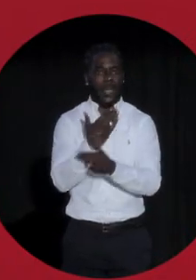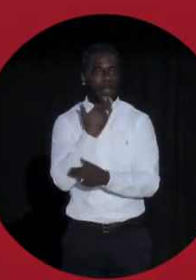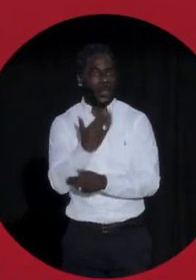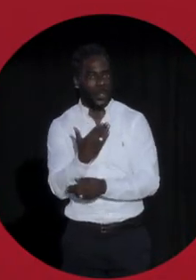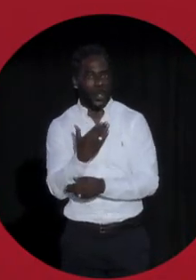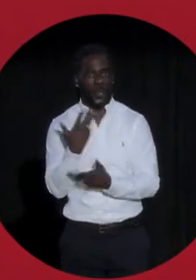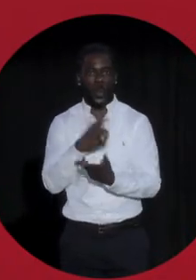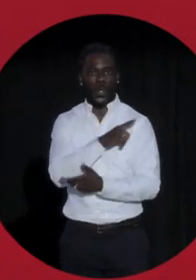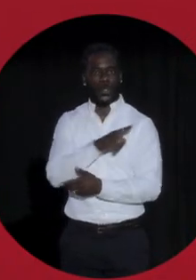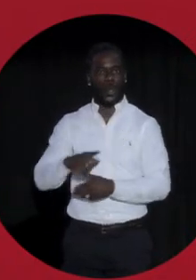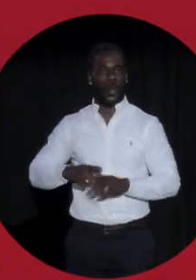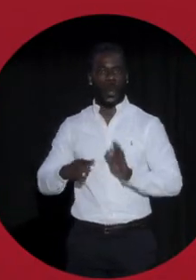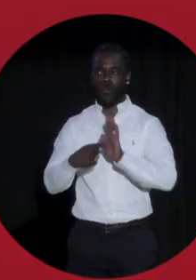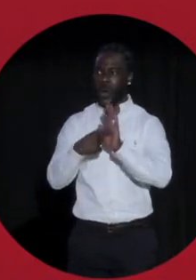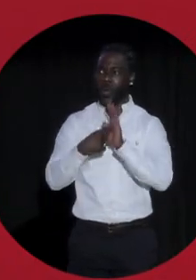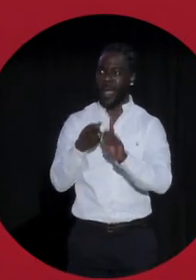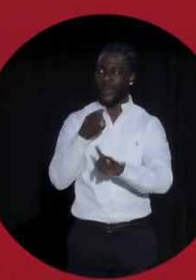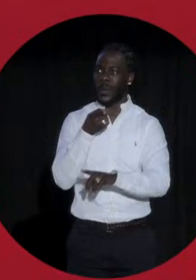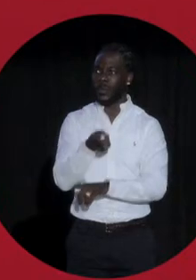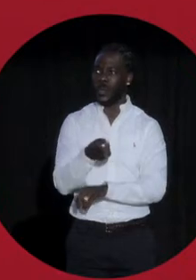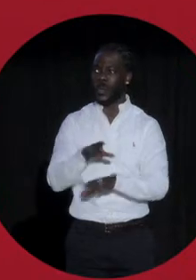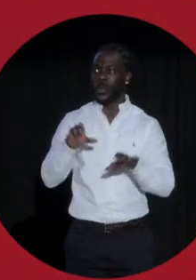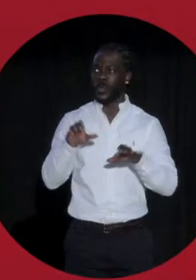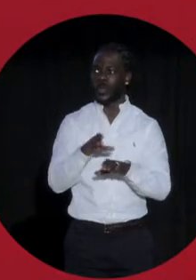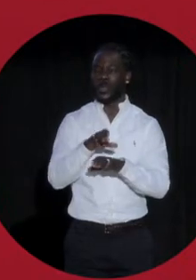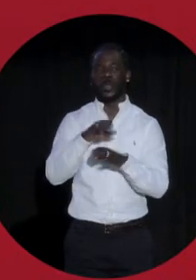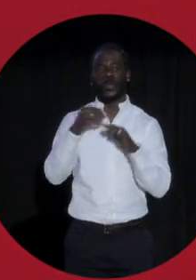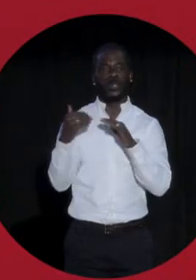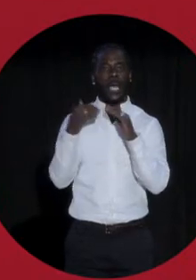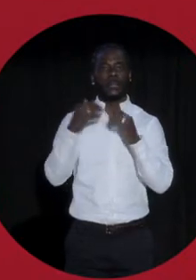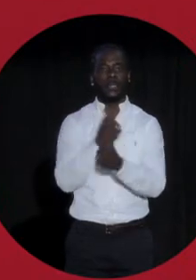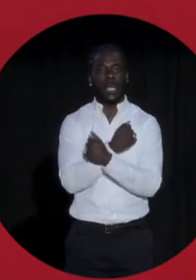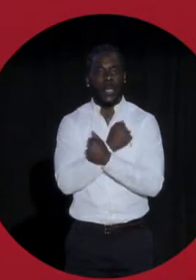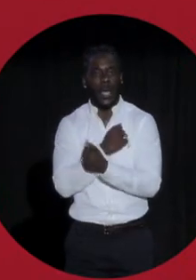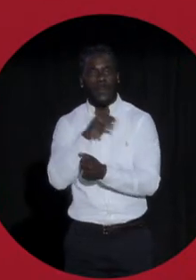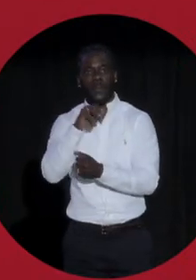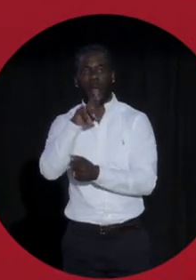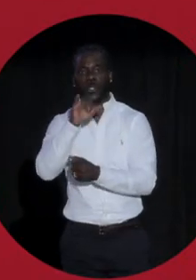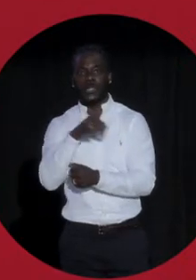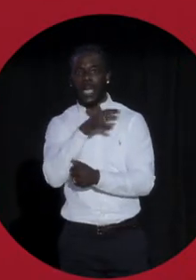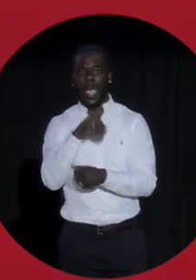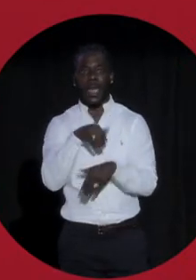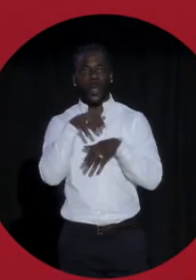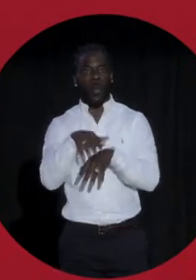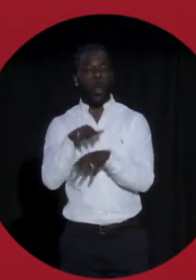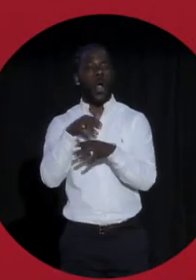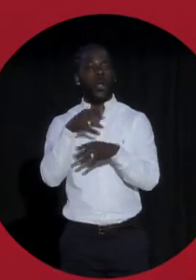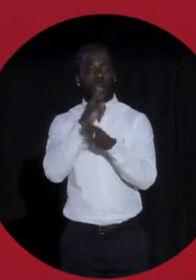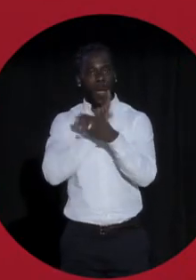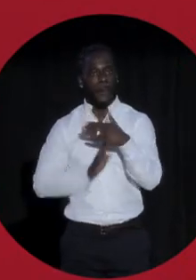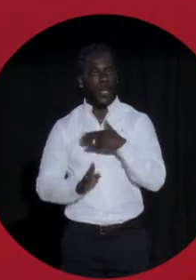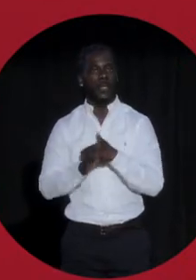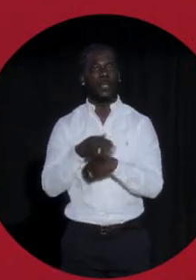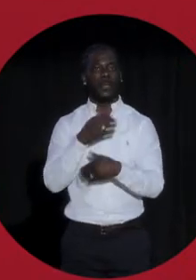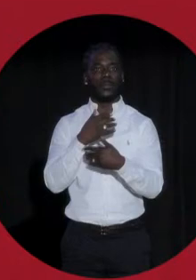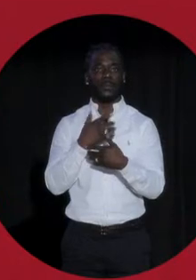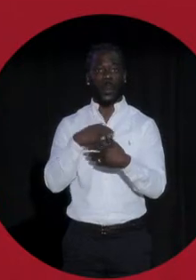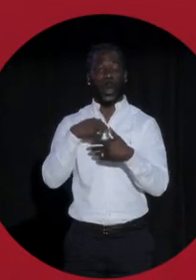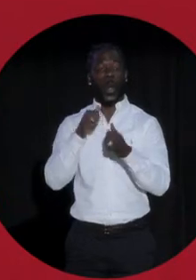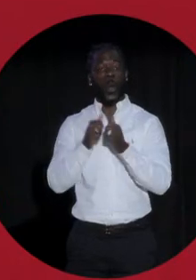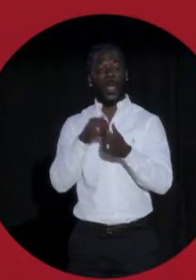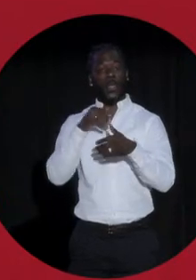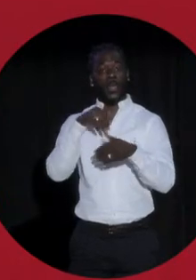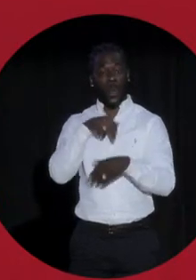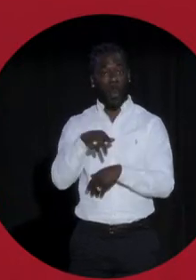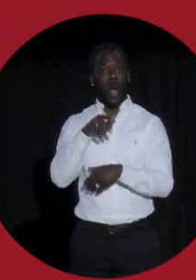the Lord require of you but to do justly, love mercy, and to walk humbly. Along the walk of humility, we